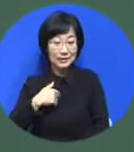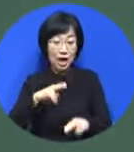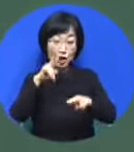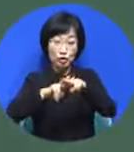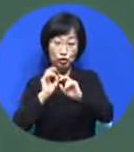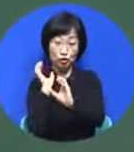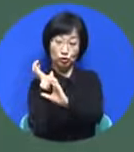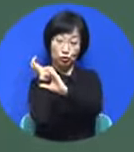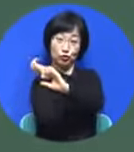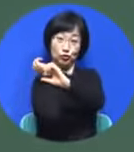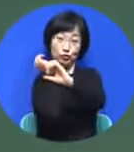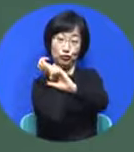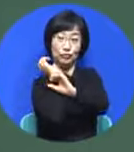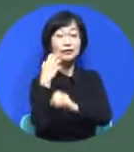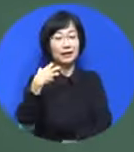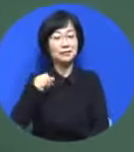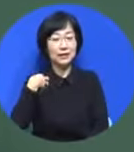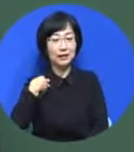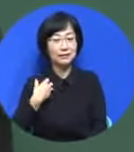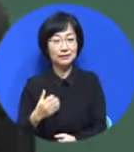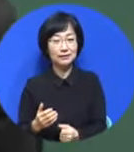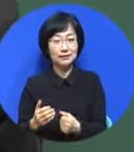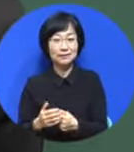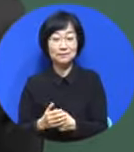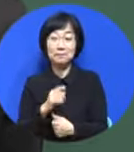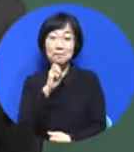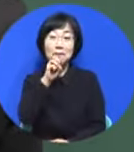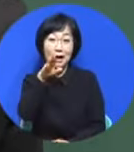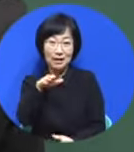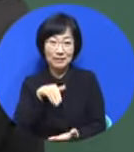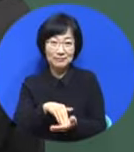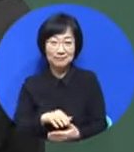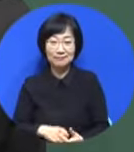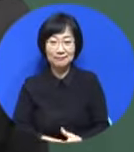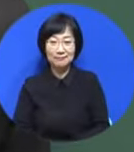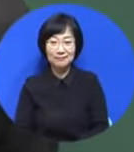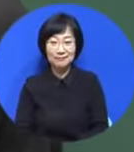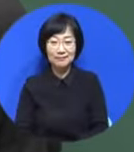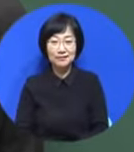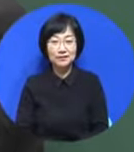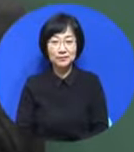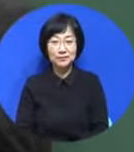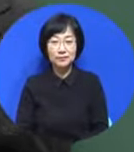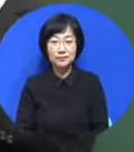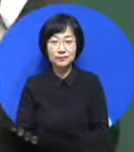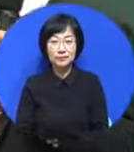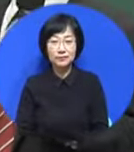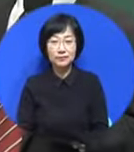owner's cart or the chariot, he says, oh, that's not my job because I'm just in charge of the cart.